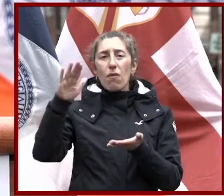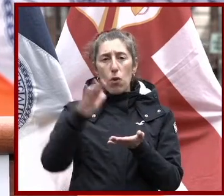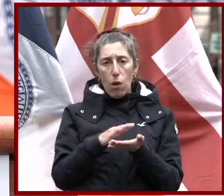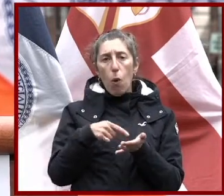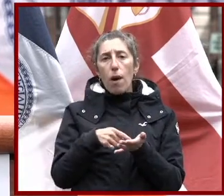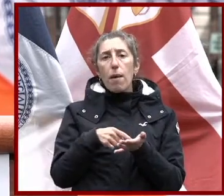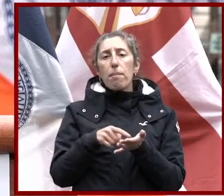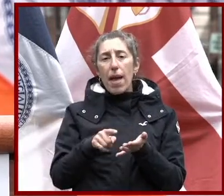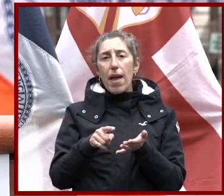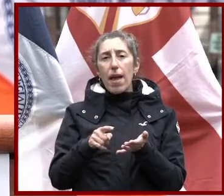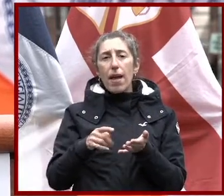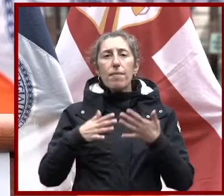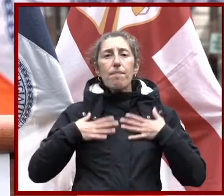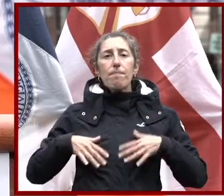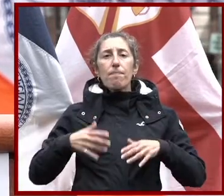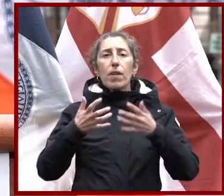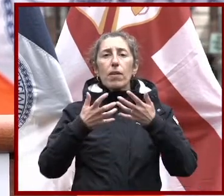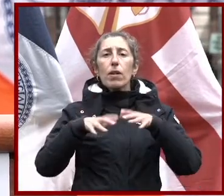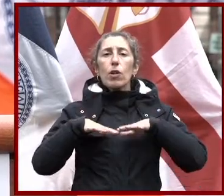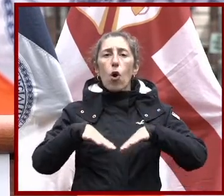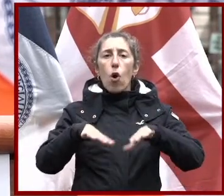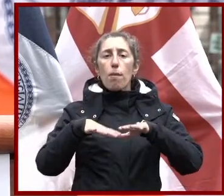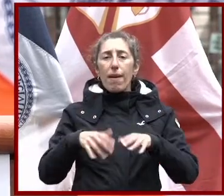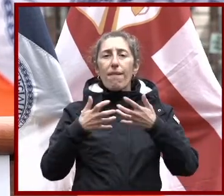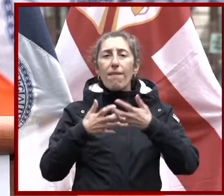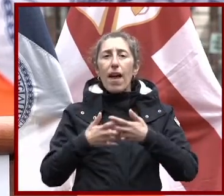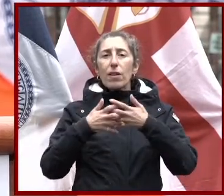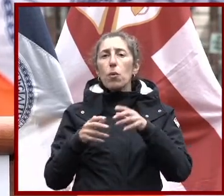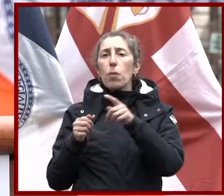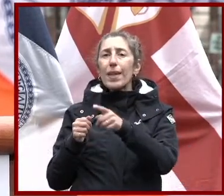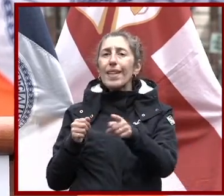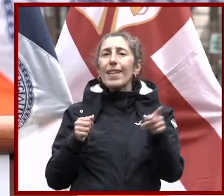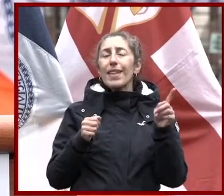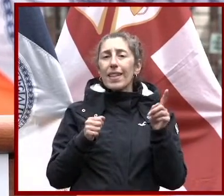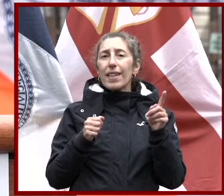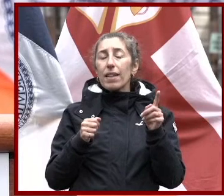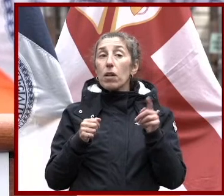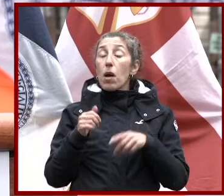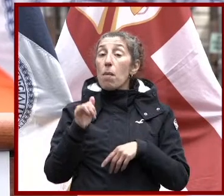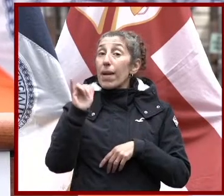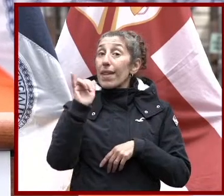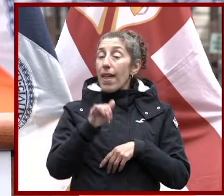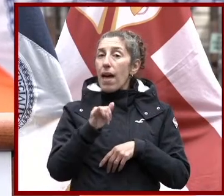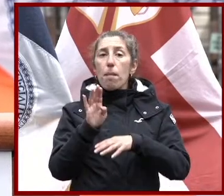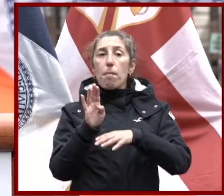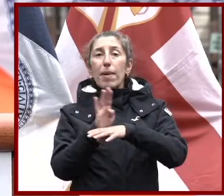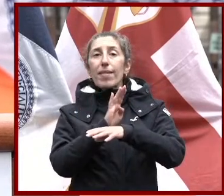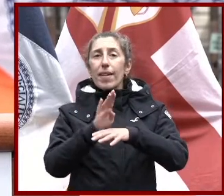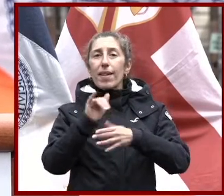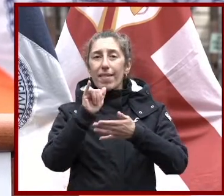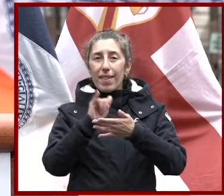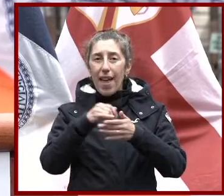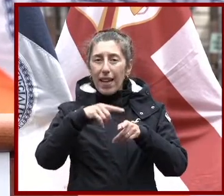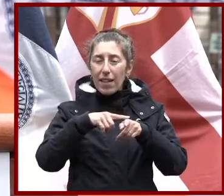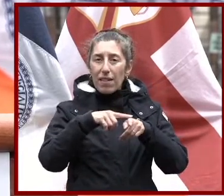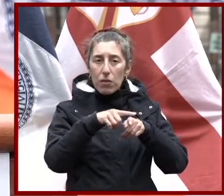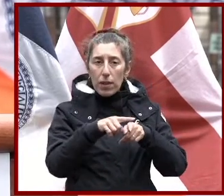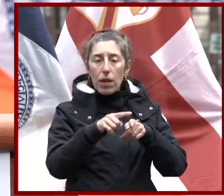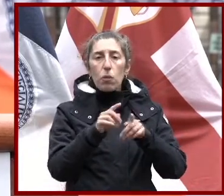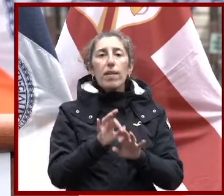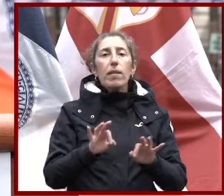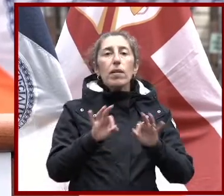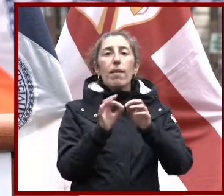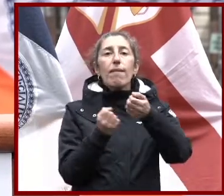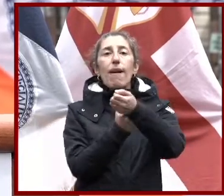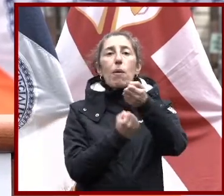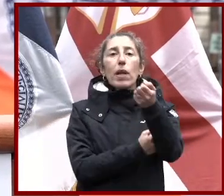know, this industry was crucial in building the modern labor movement in this country. And the sad truth